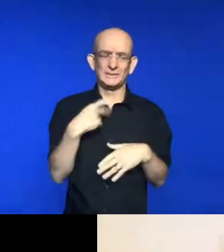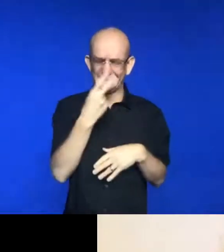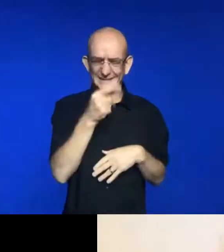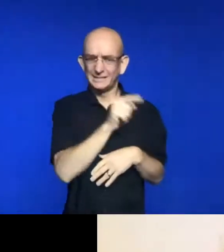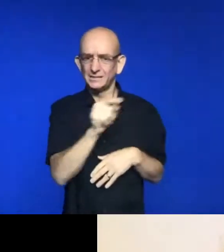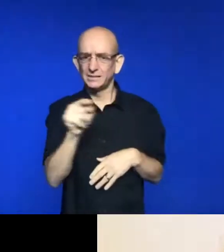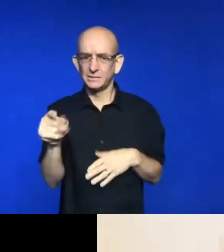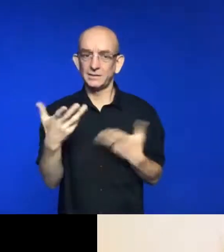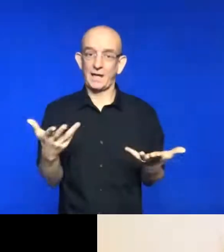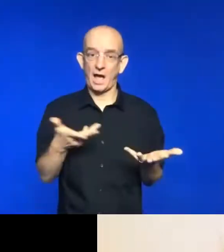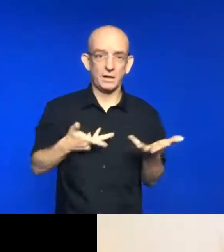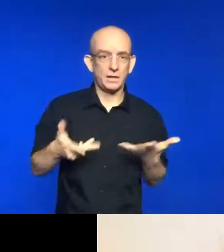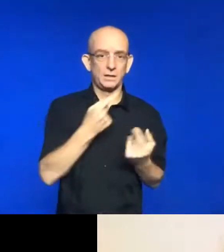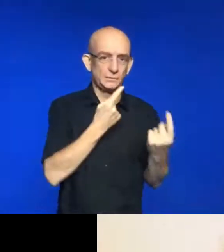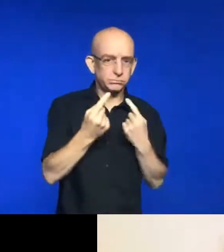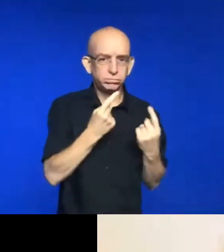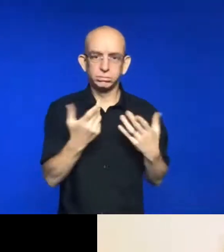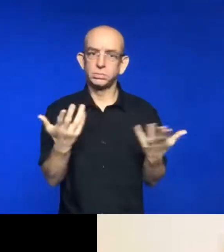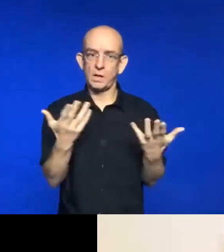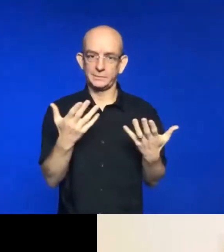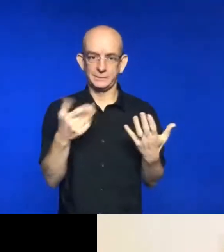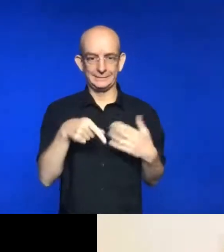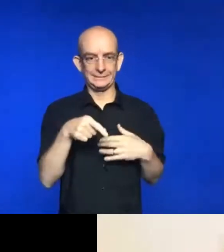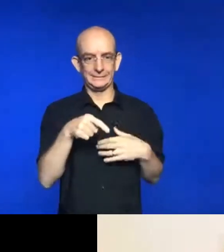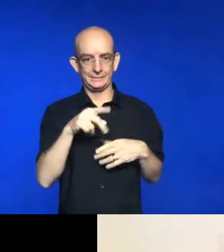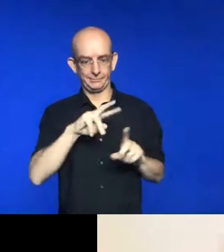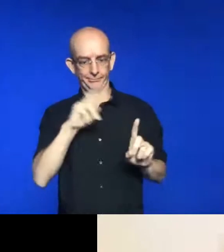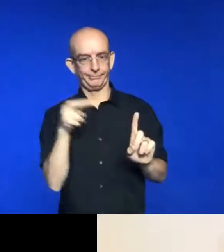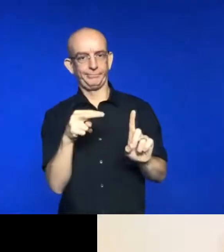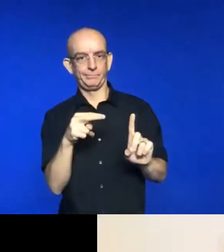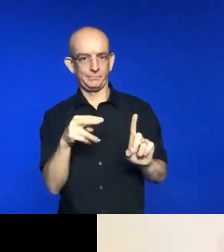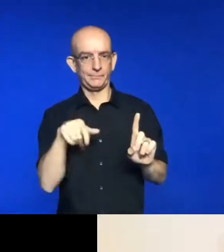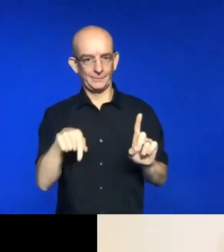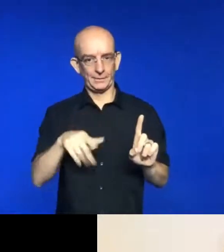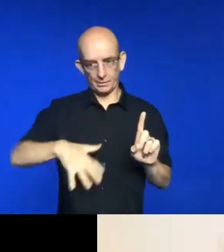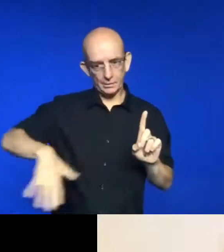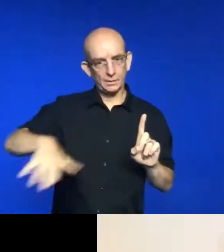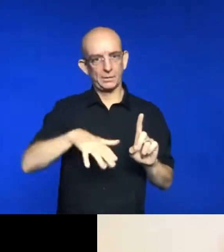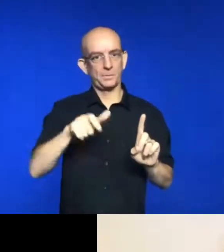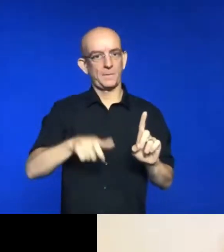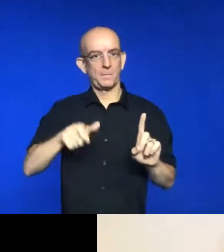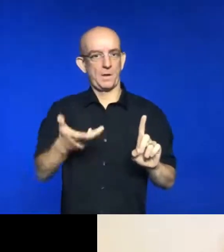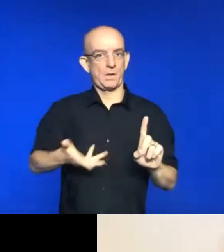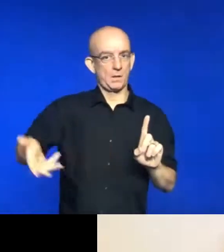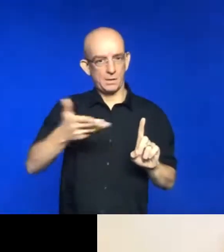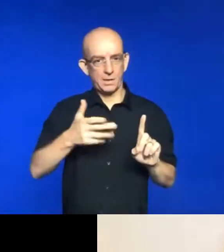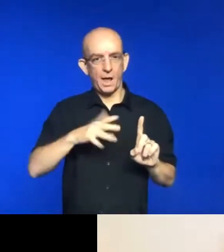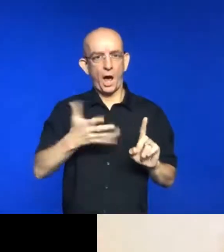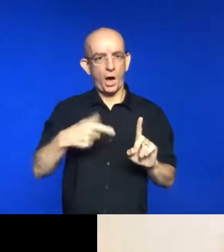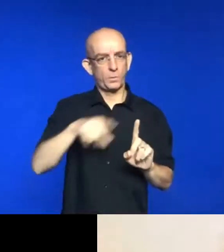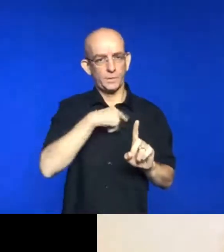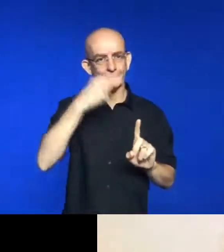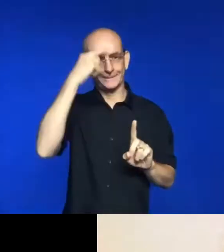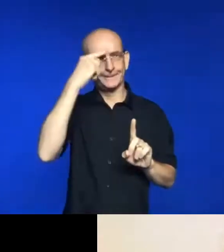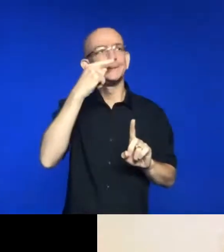COVID-19 and the build back better. I will now leave the floor